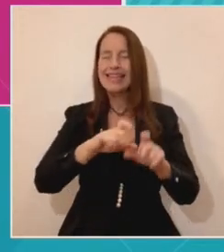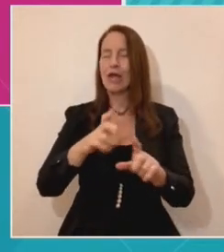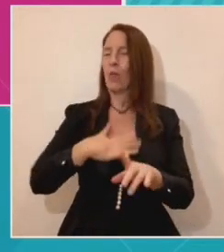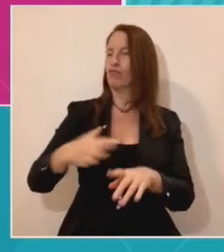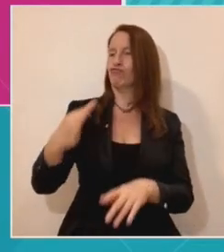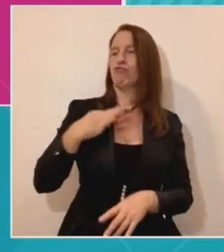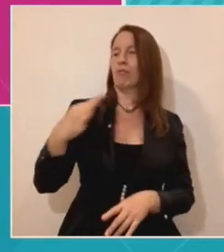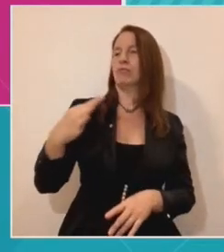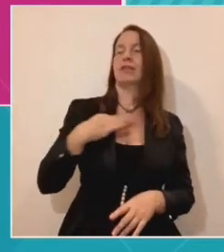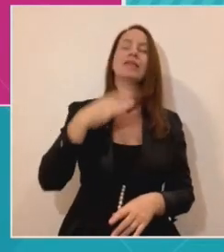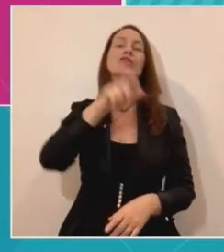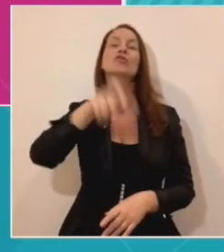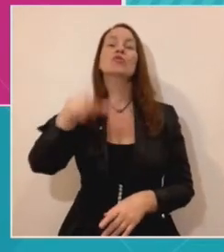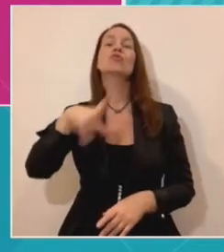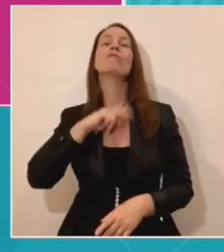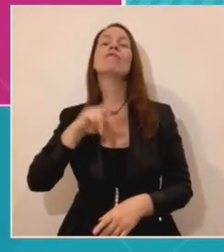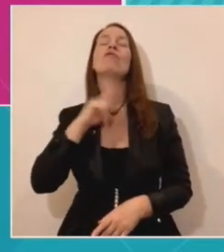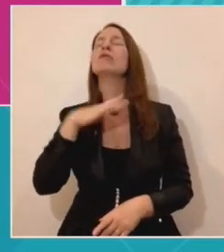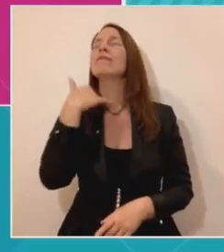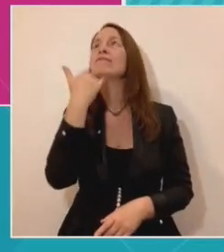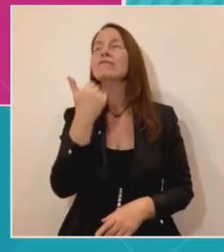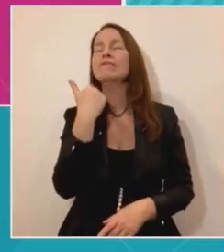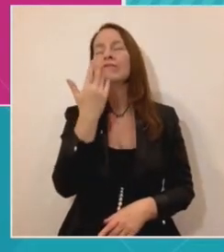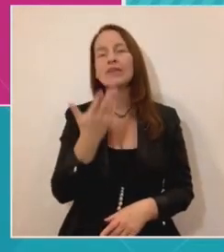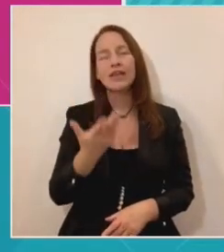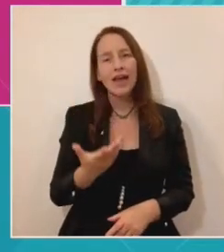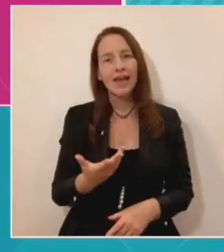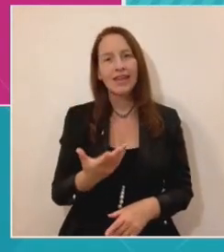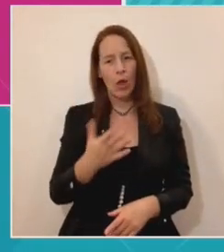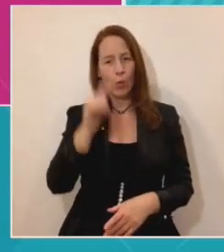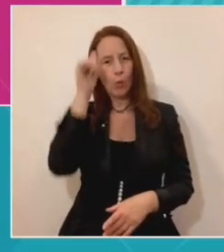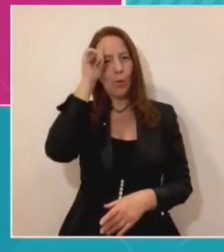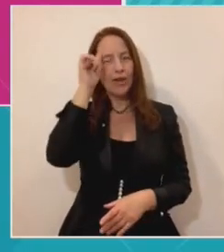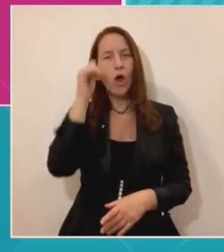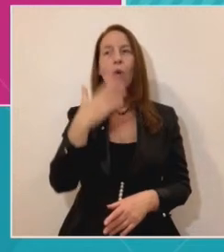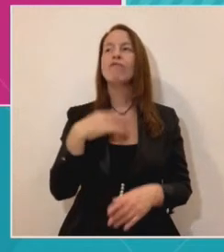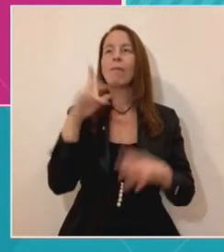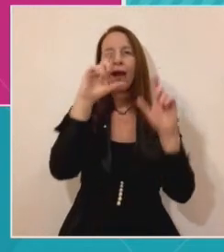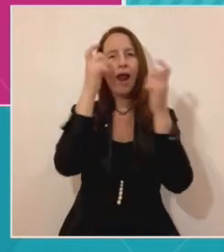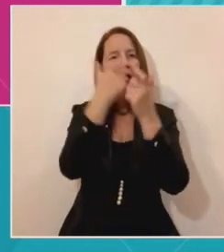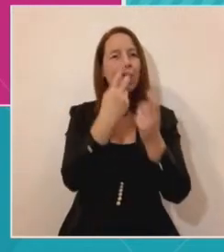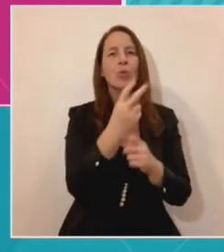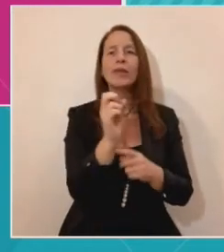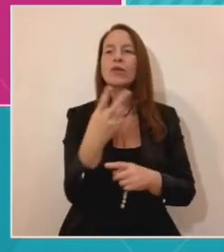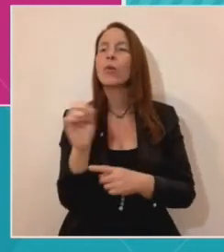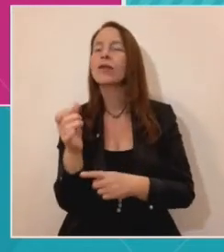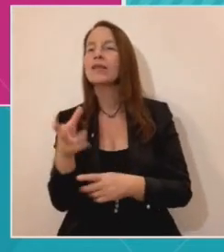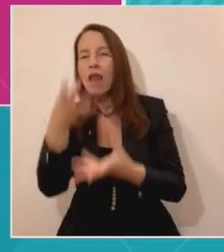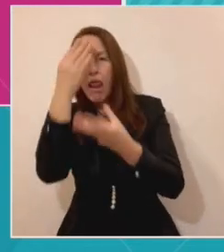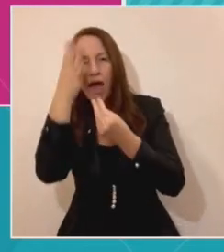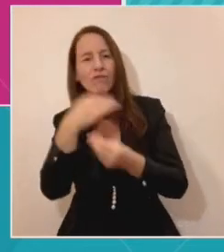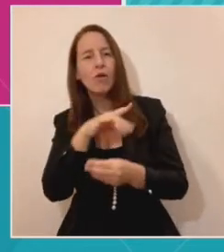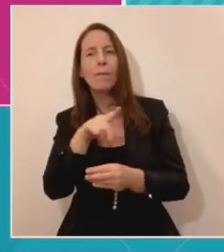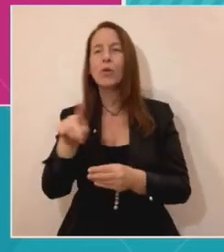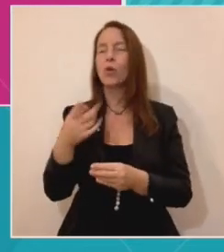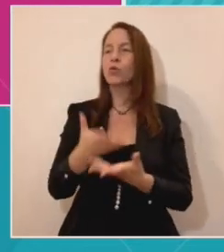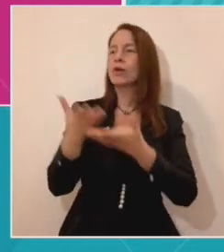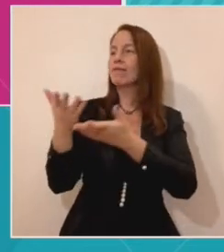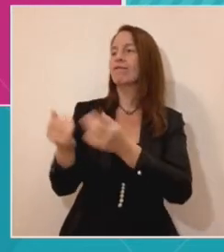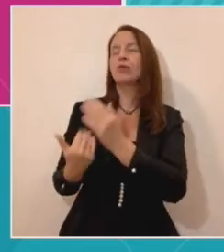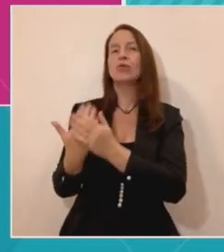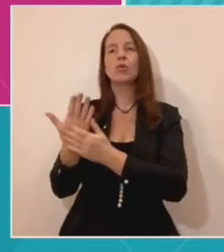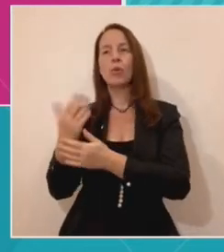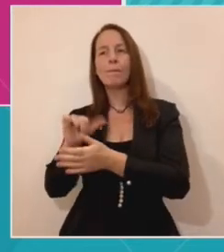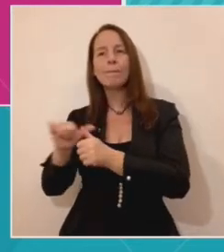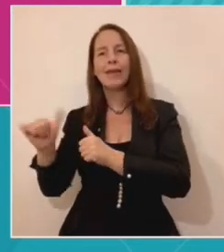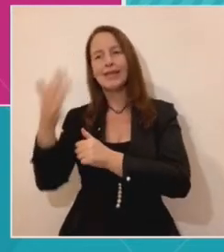in my role, so that we learn as an institution from the class of 2020 to provide the best possible experience for those to come.